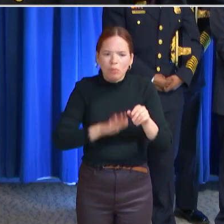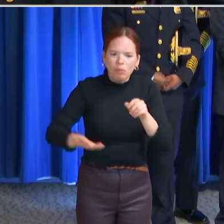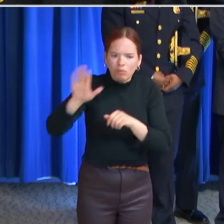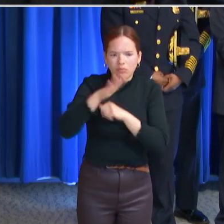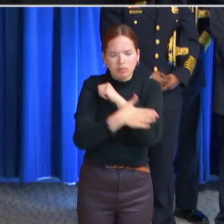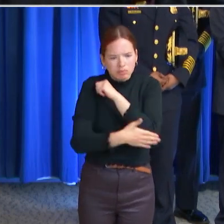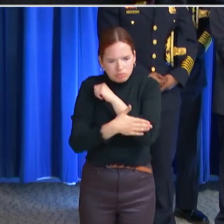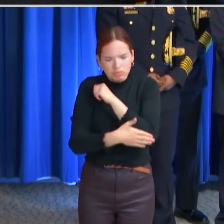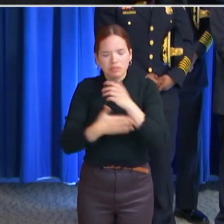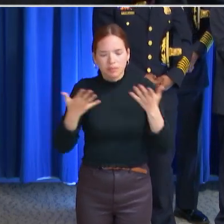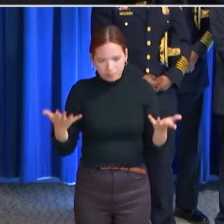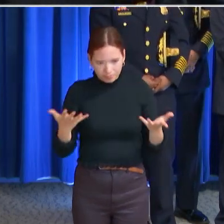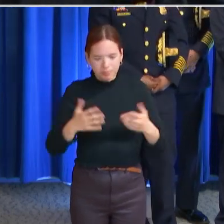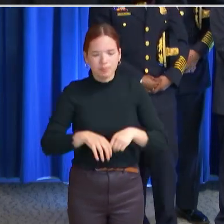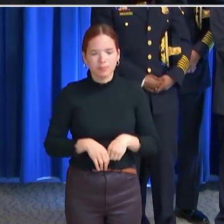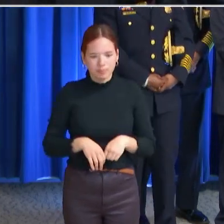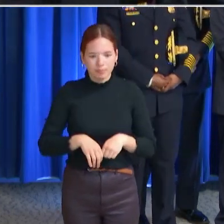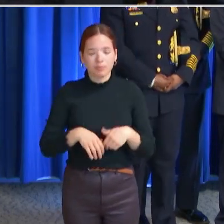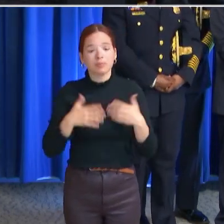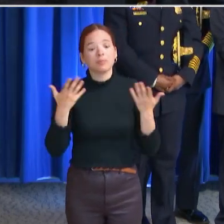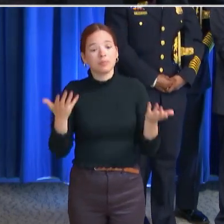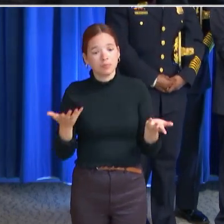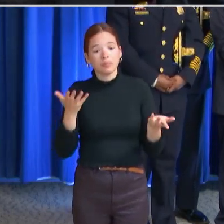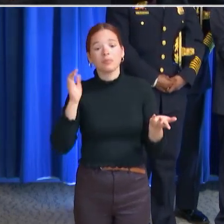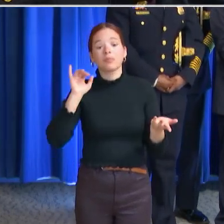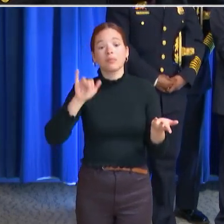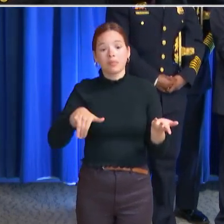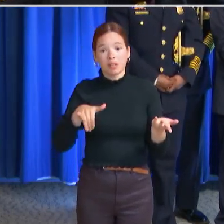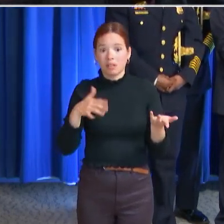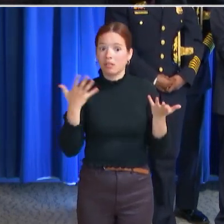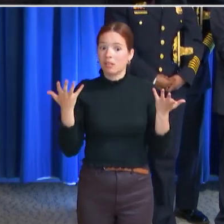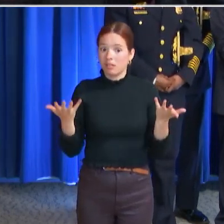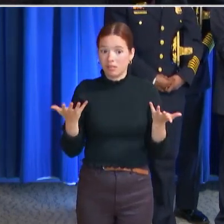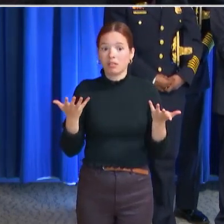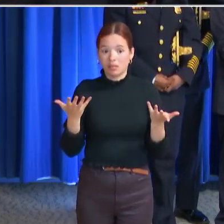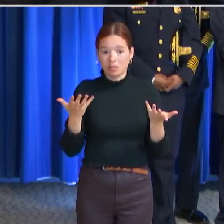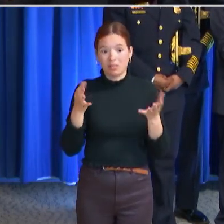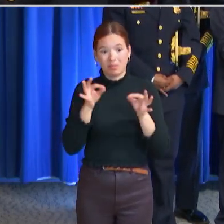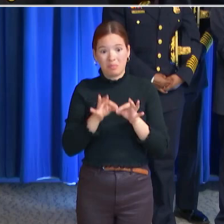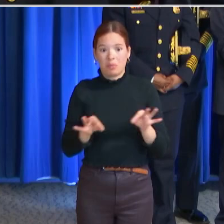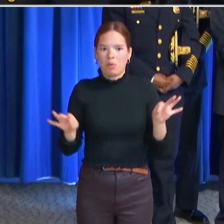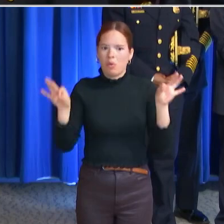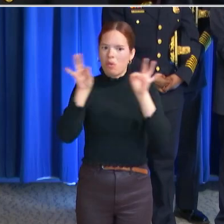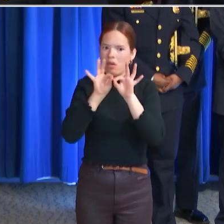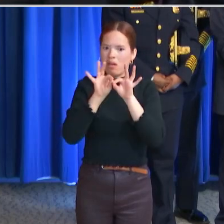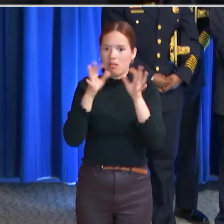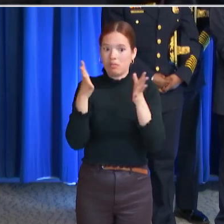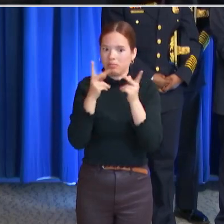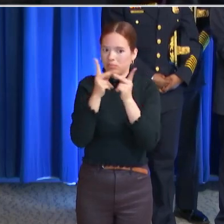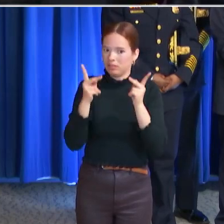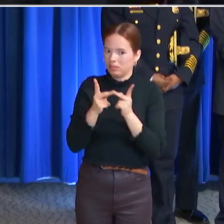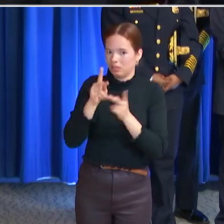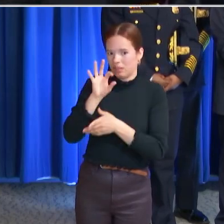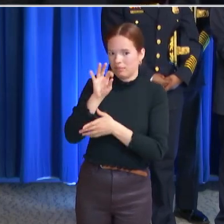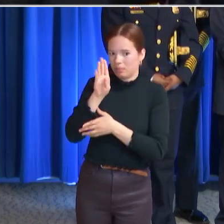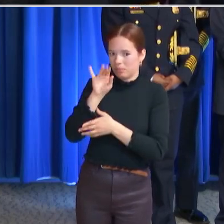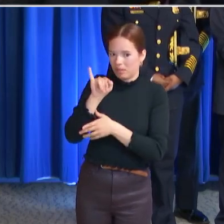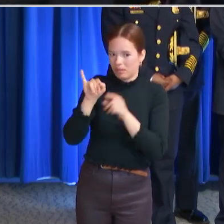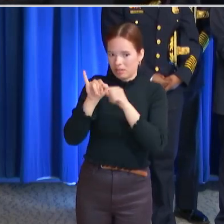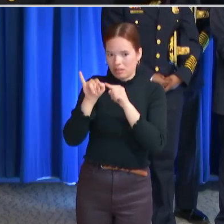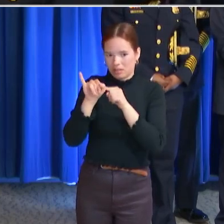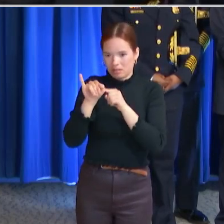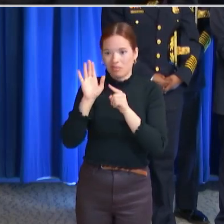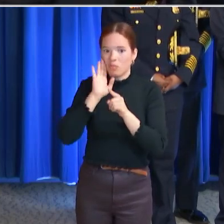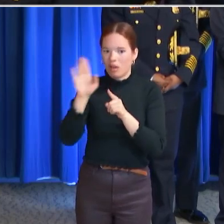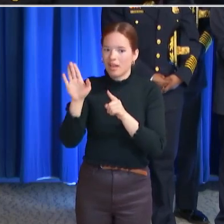will play an important role at the FBI, and we know that he will maintain a